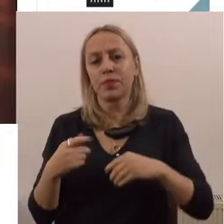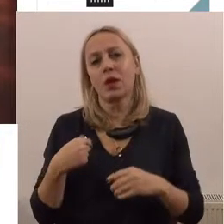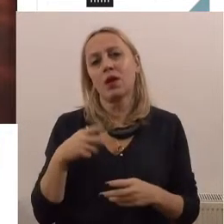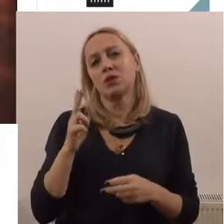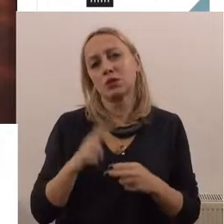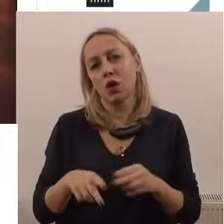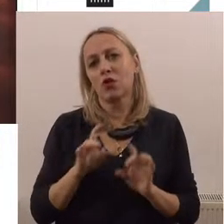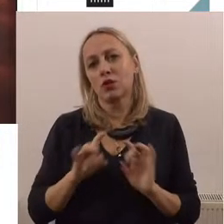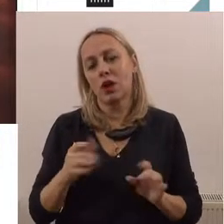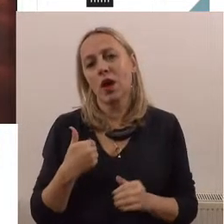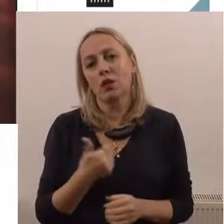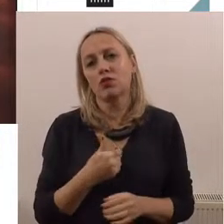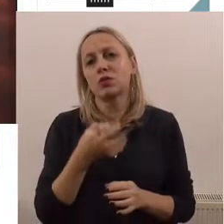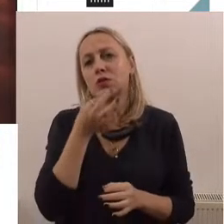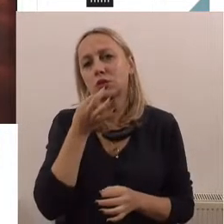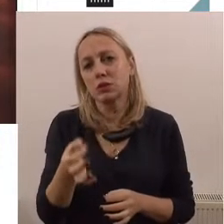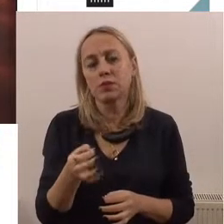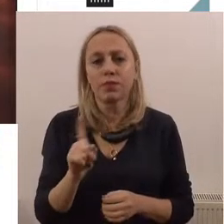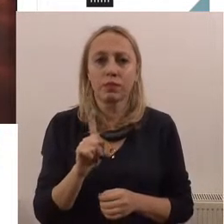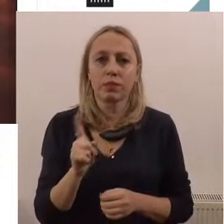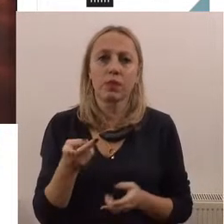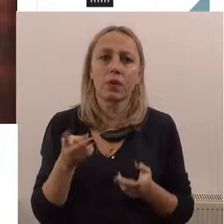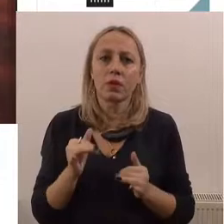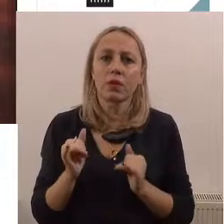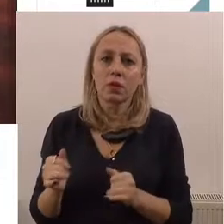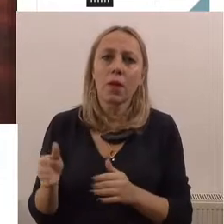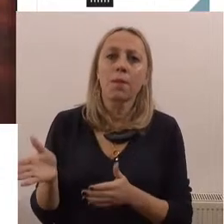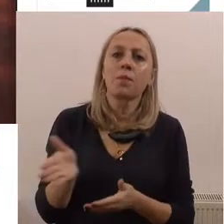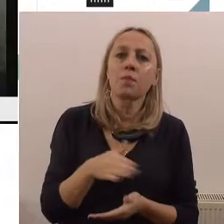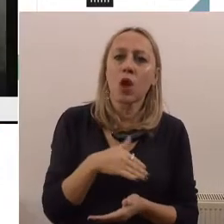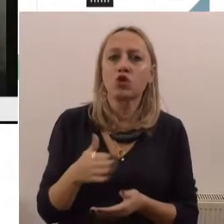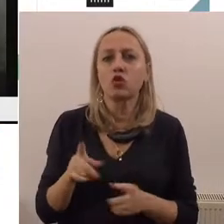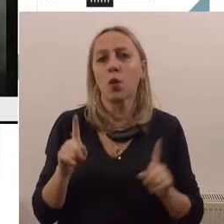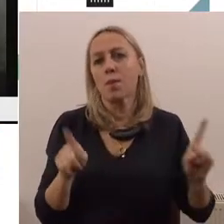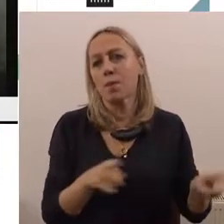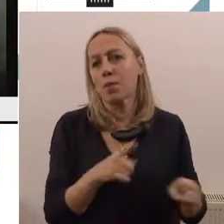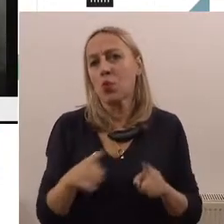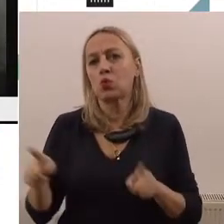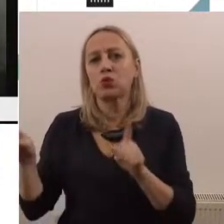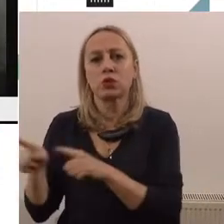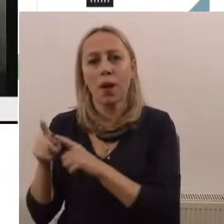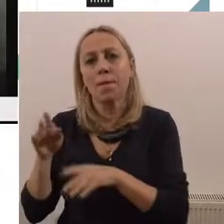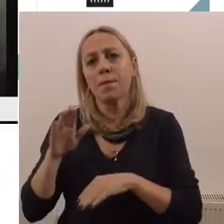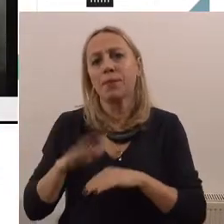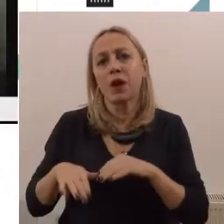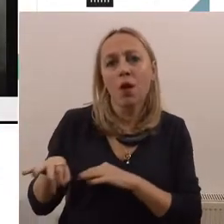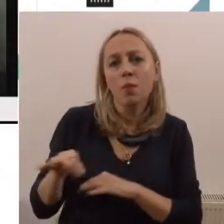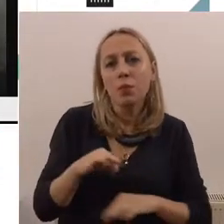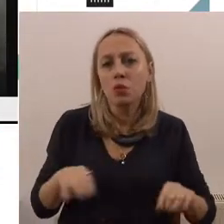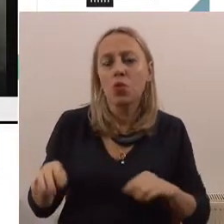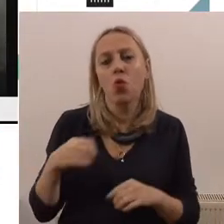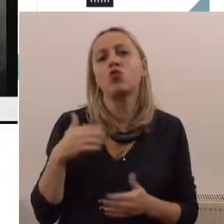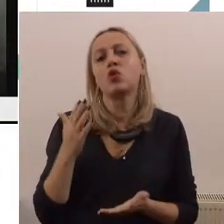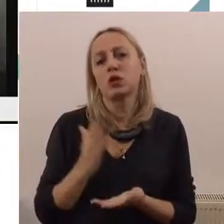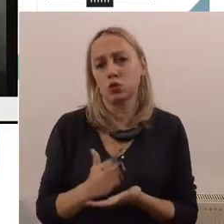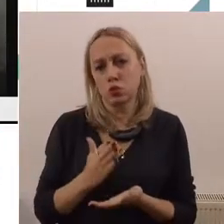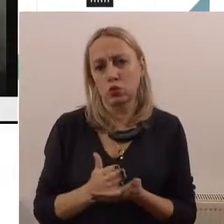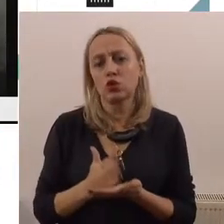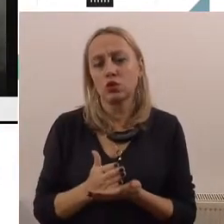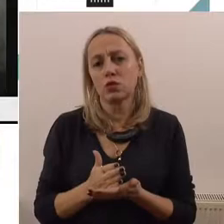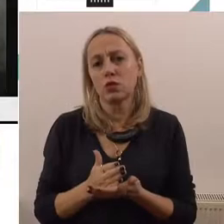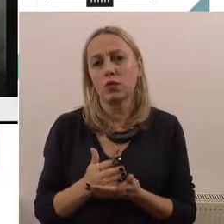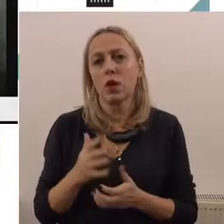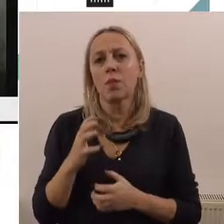agenda. By way of concluding my presentation, I'd like to say that for